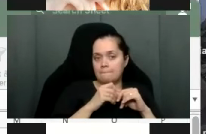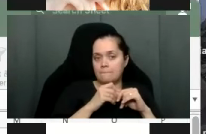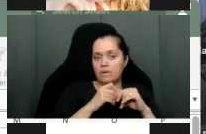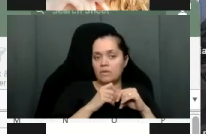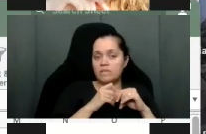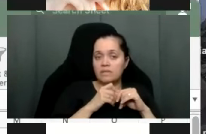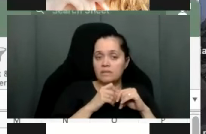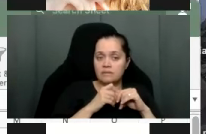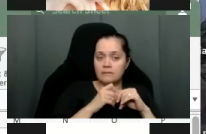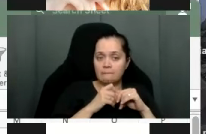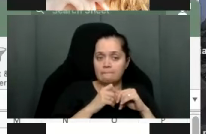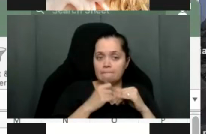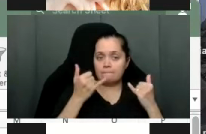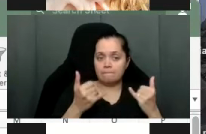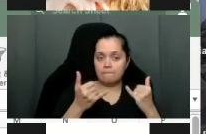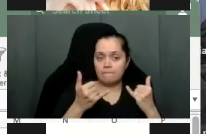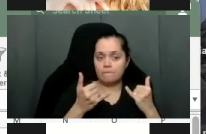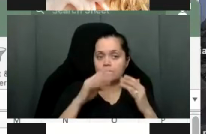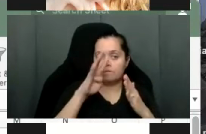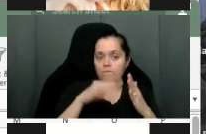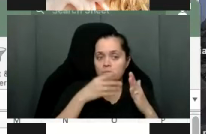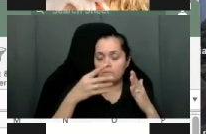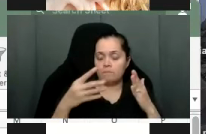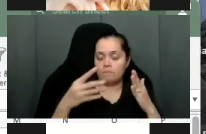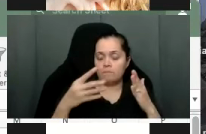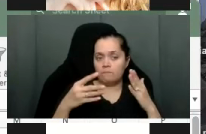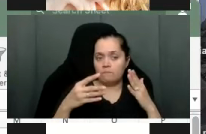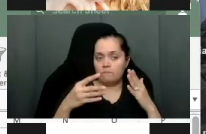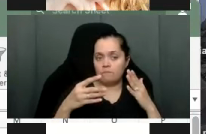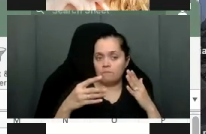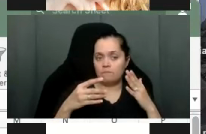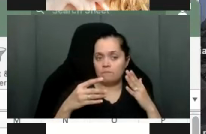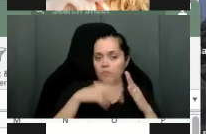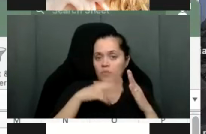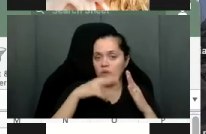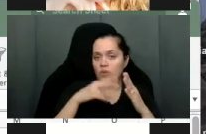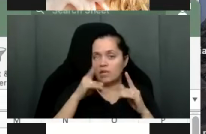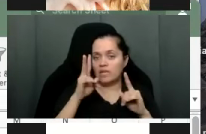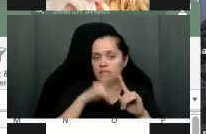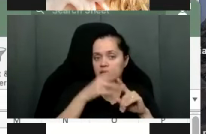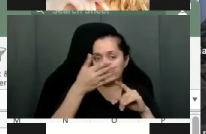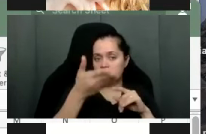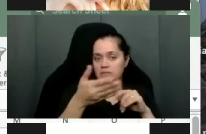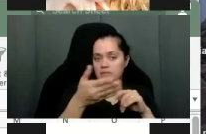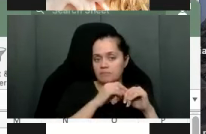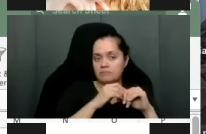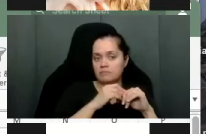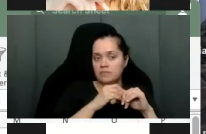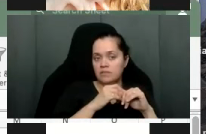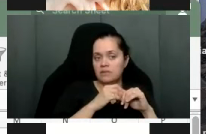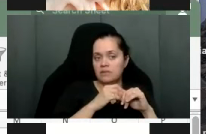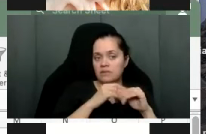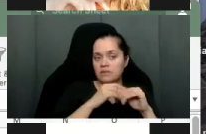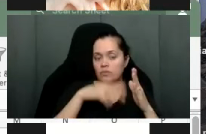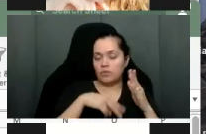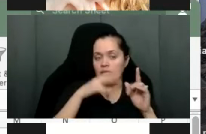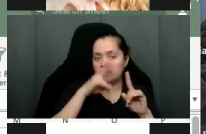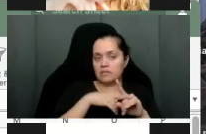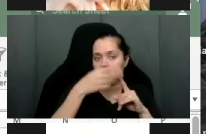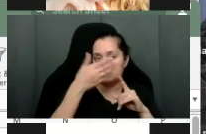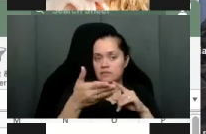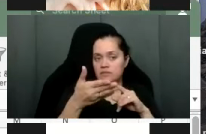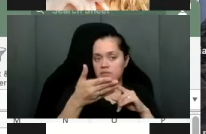Here then is the grid of the reading assignments. The grid of the reading